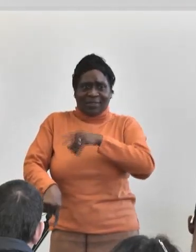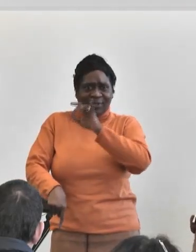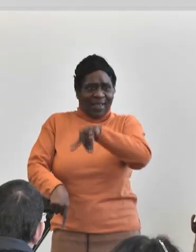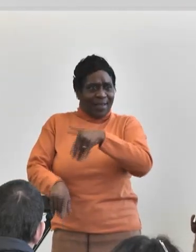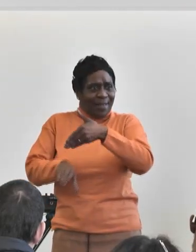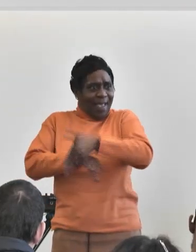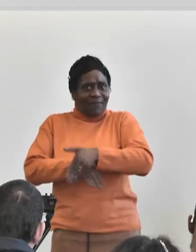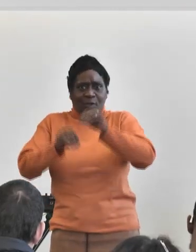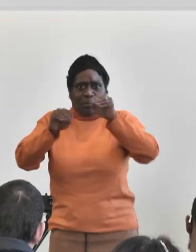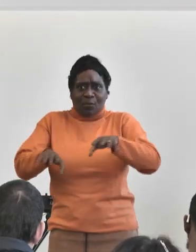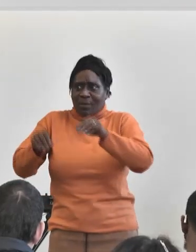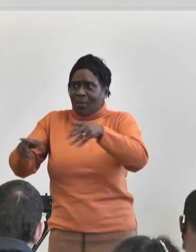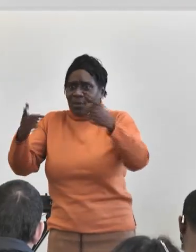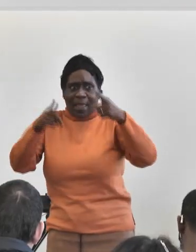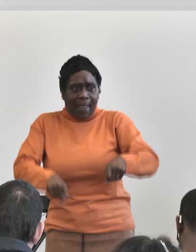after those miracles.